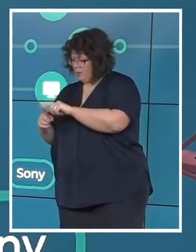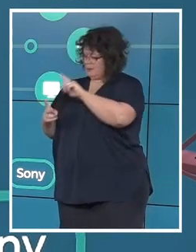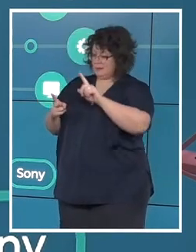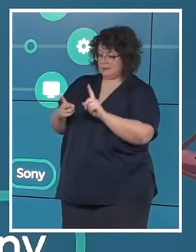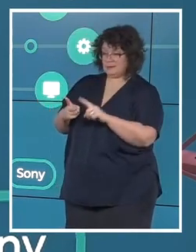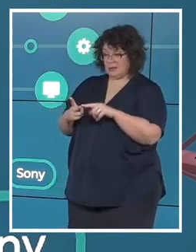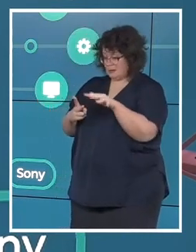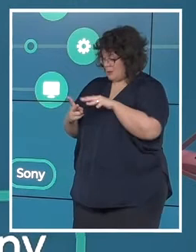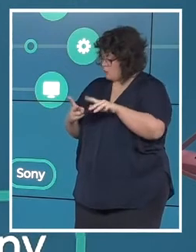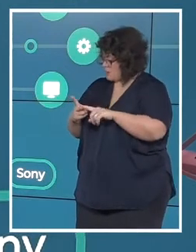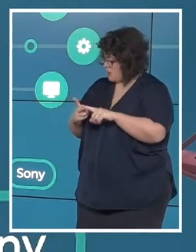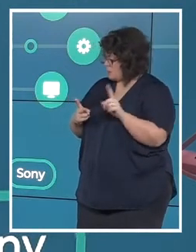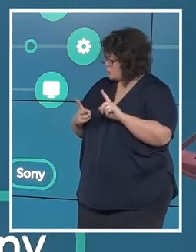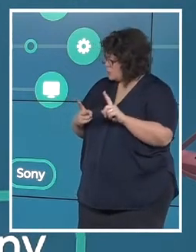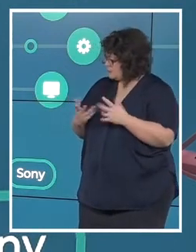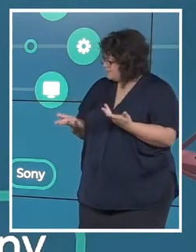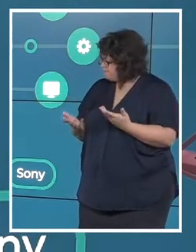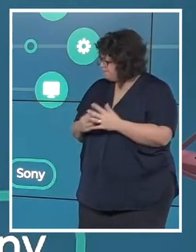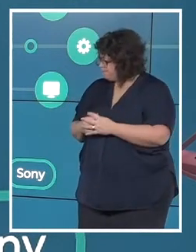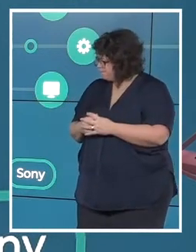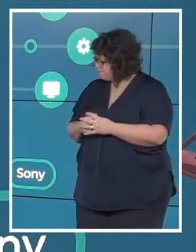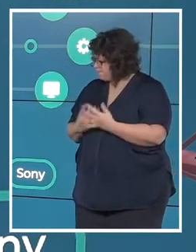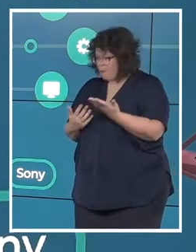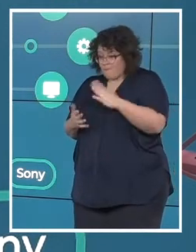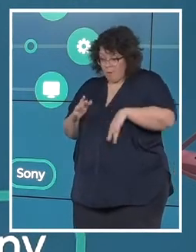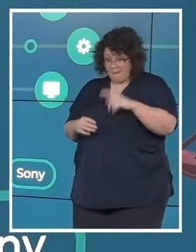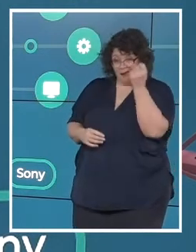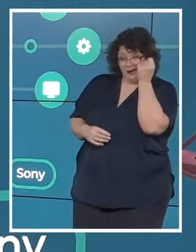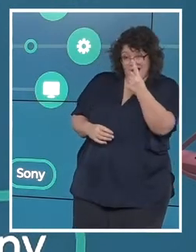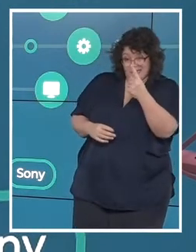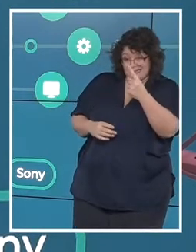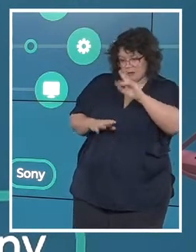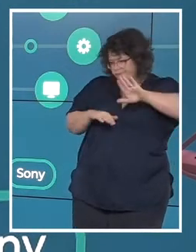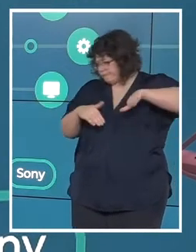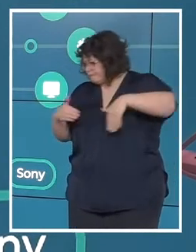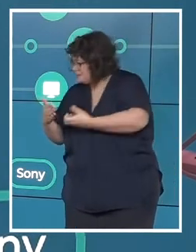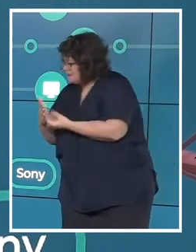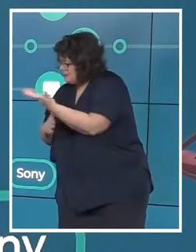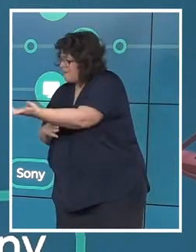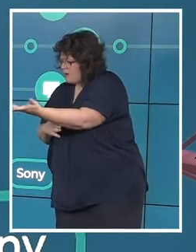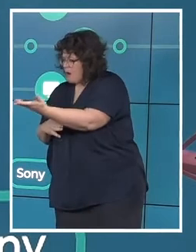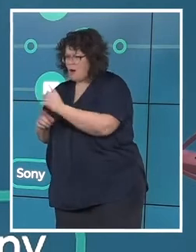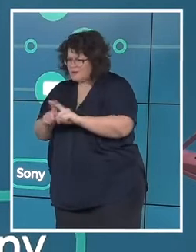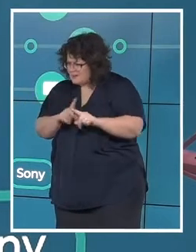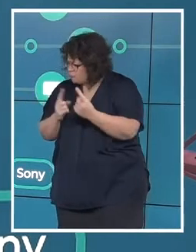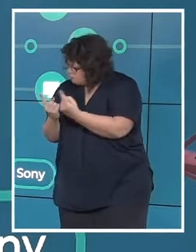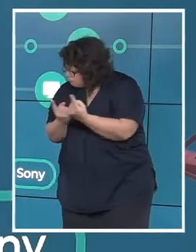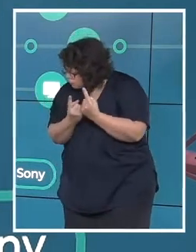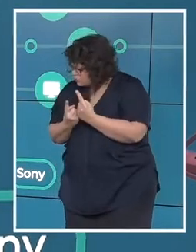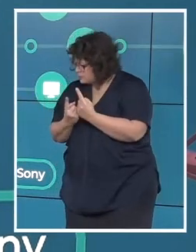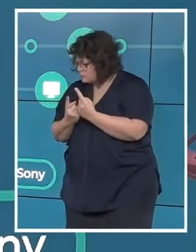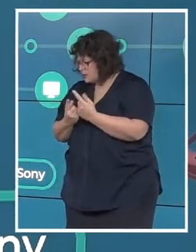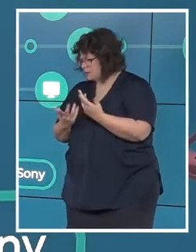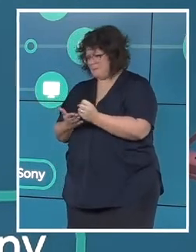to delivering of products and product sets, is how do we ensure that we build them the right first time? How do we think about